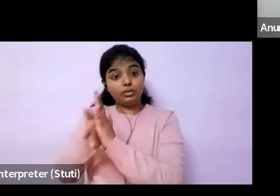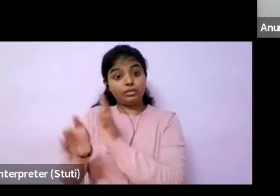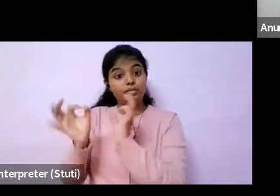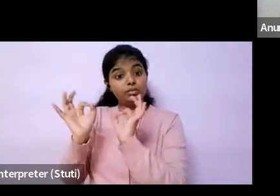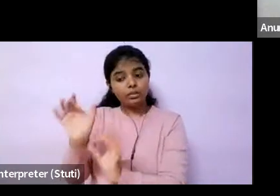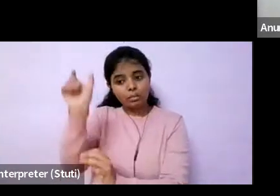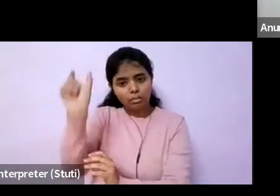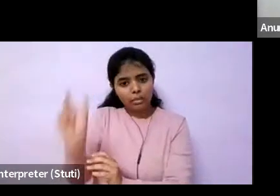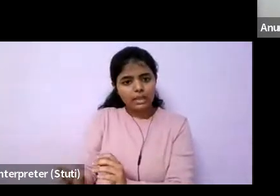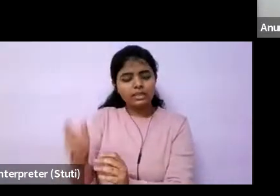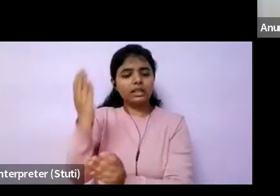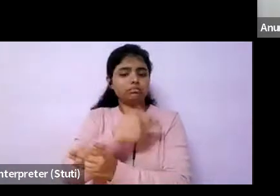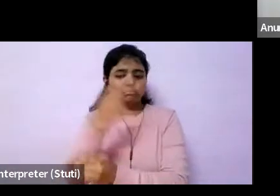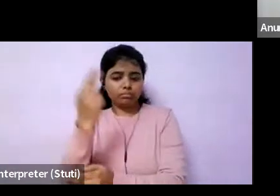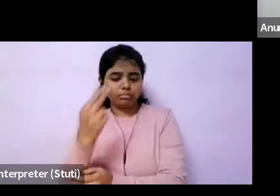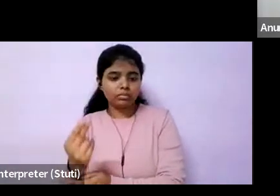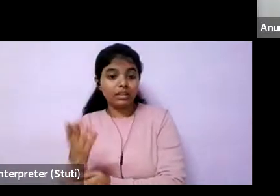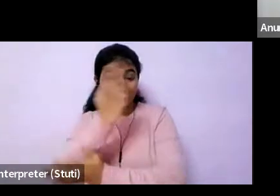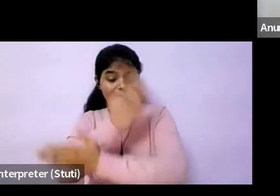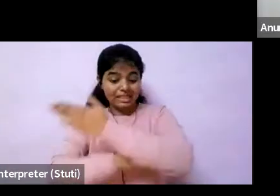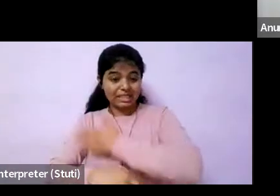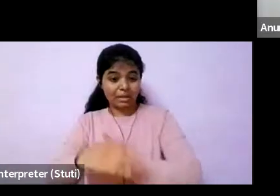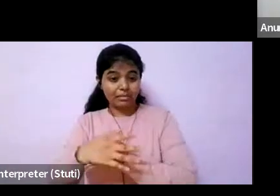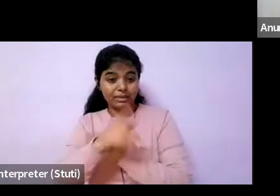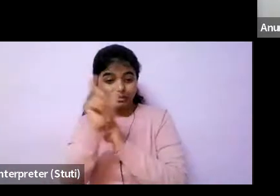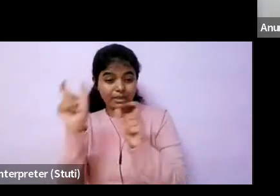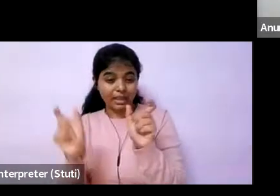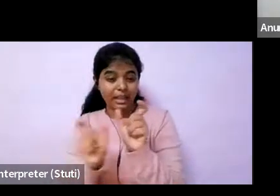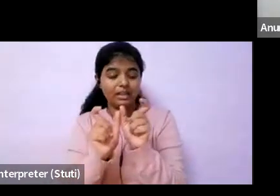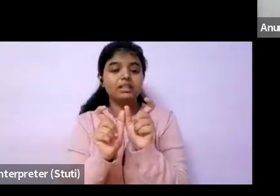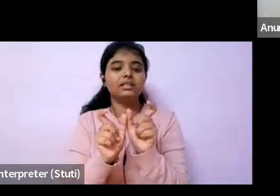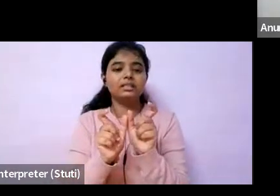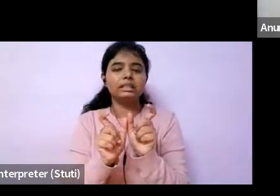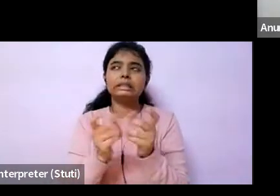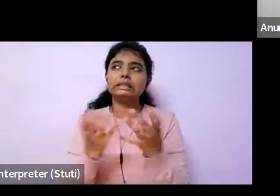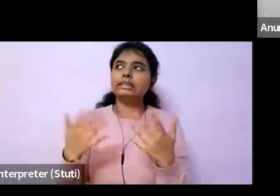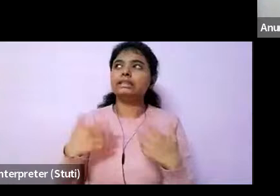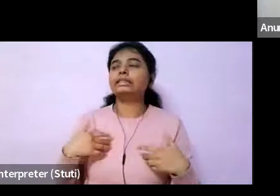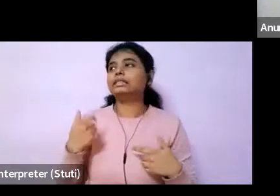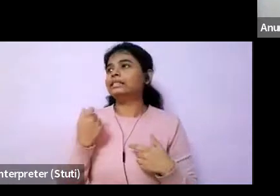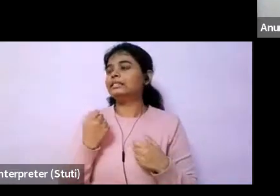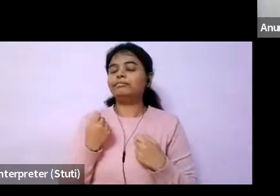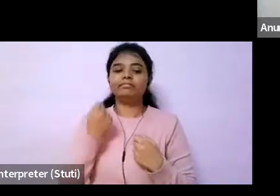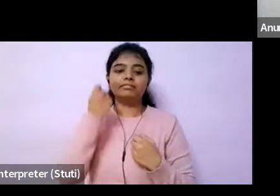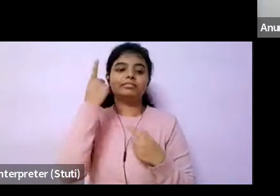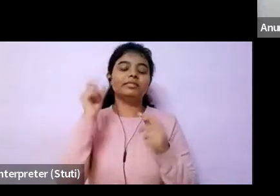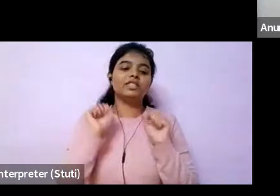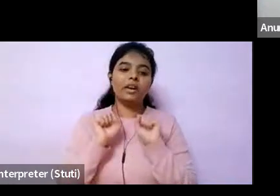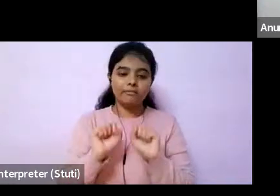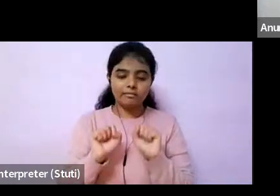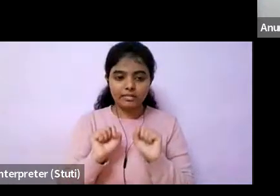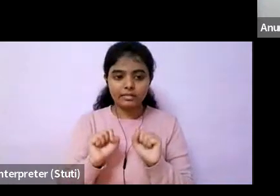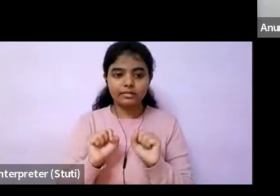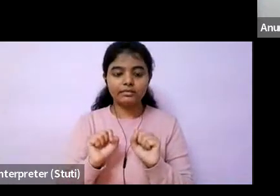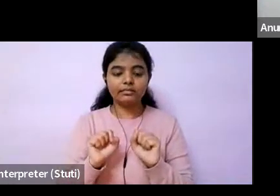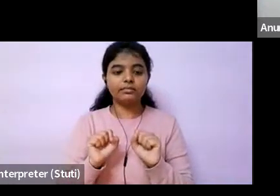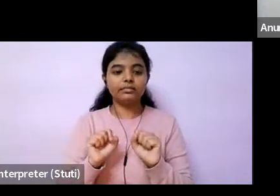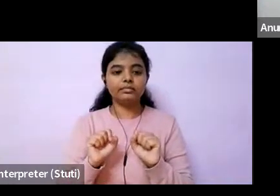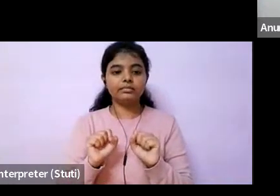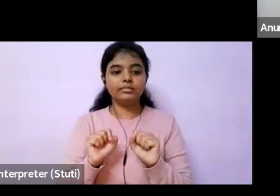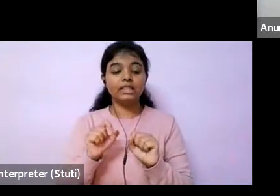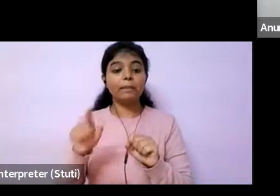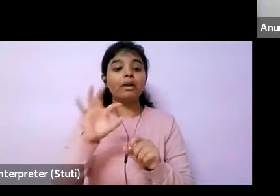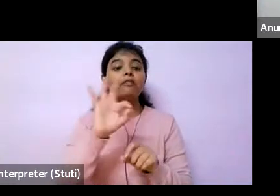to some it's a sort of hard to understand. They choose to use French